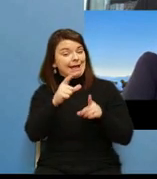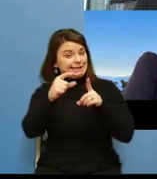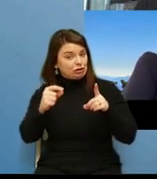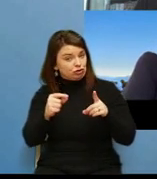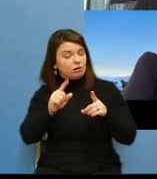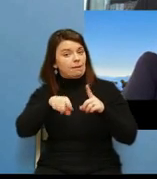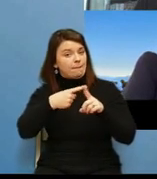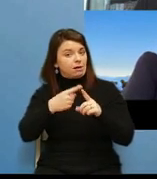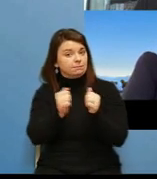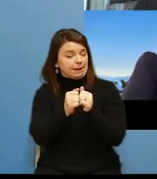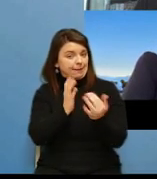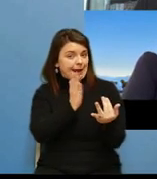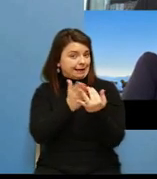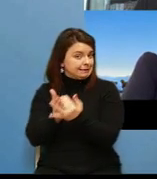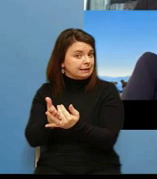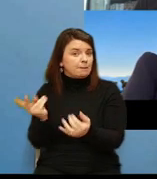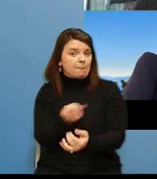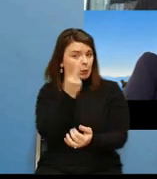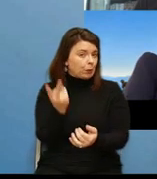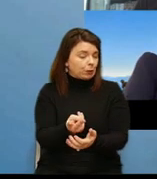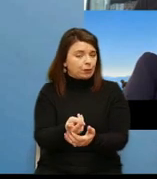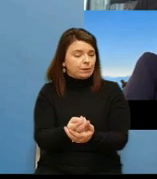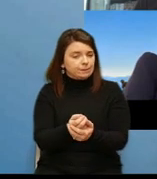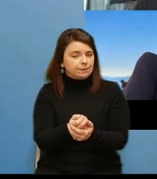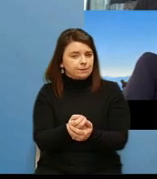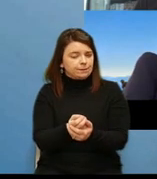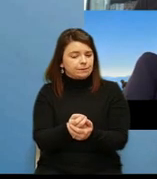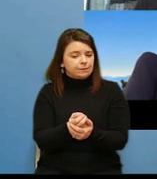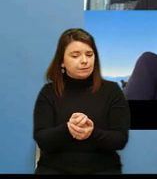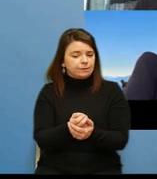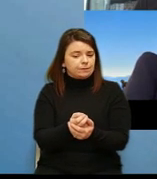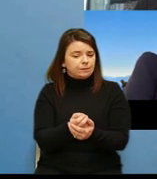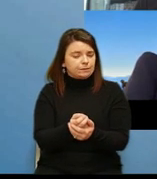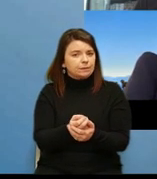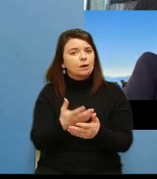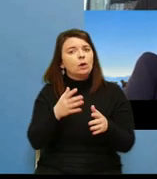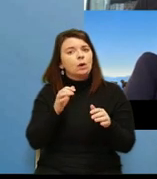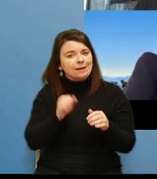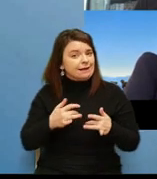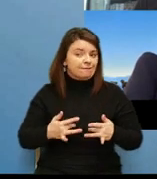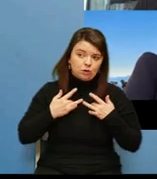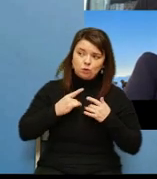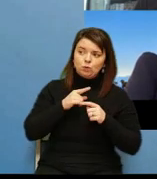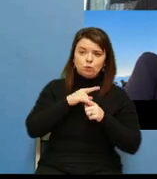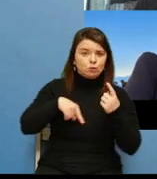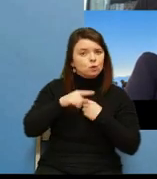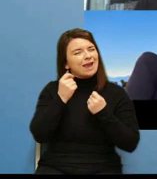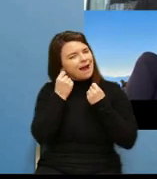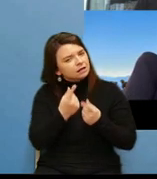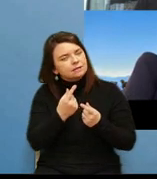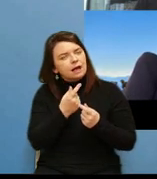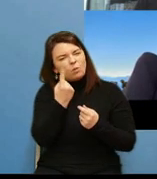there. There is both digital and paper access for patients, and it's very much along the lines of the LCS